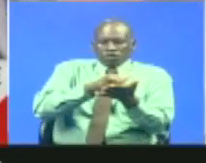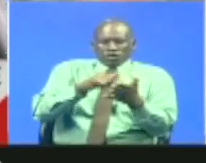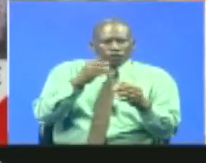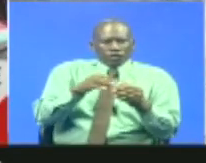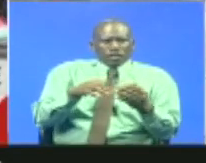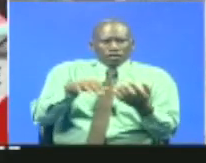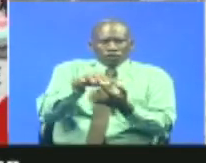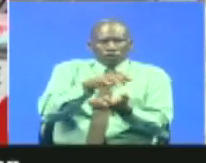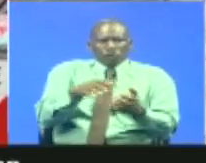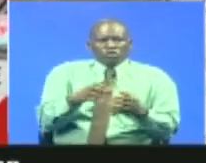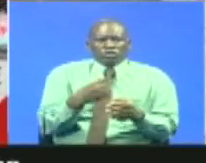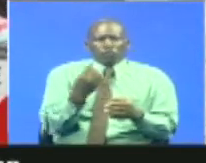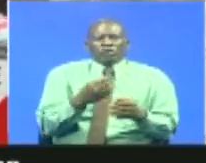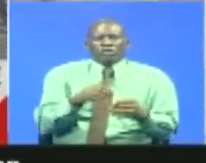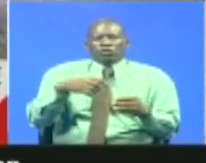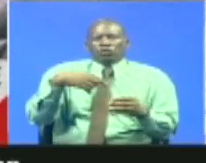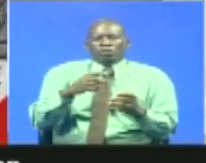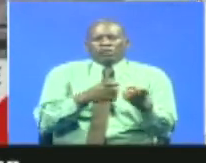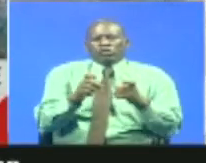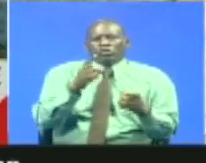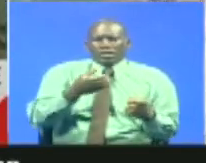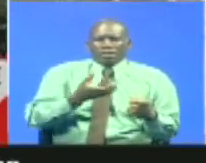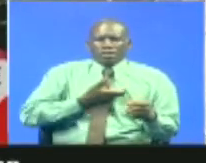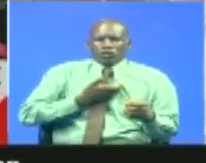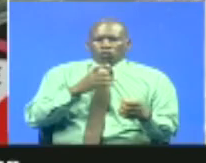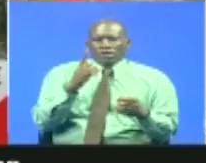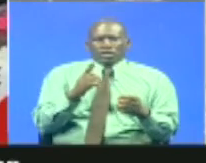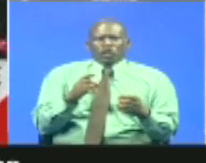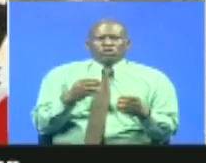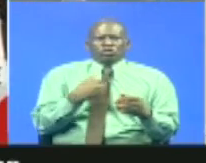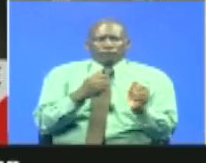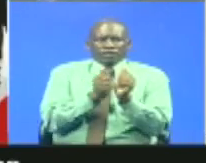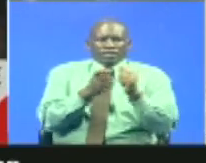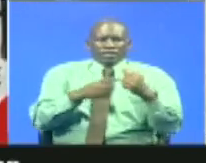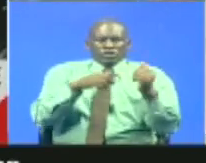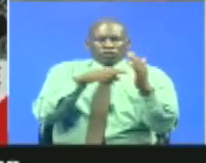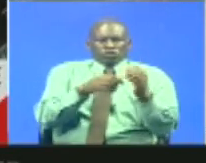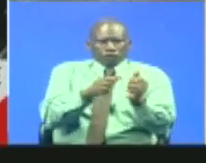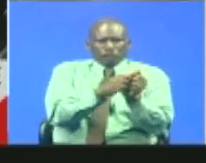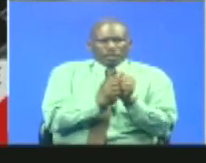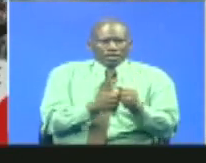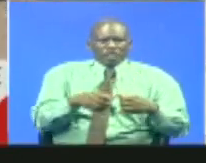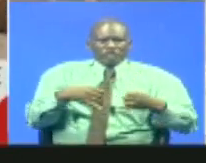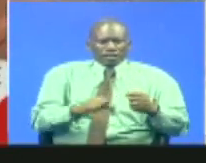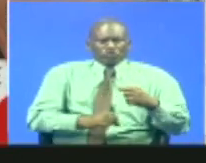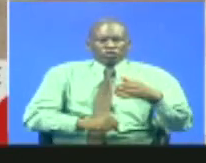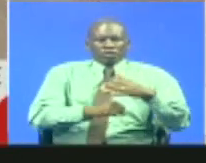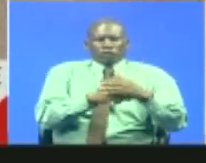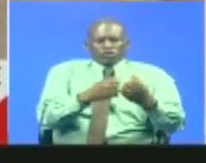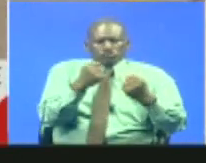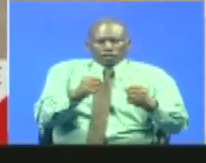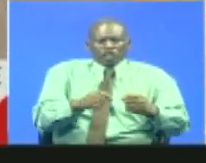one silver medal in the men's 4x800 meters to collect 16 points in total. Solidifying their position as the strongest